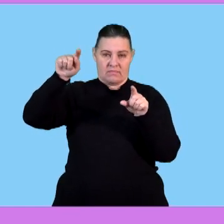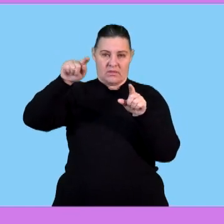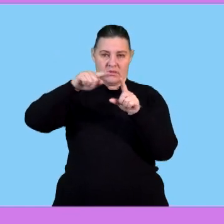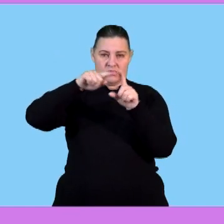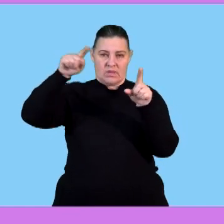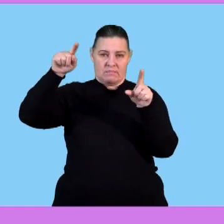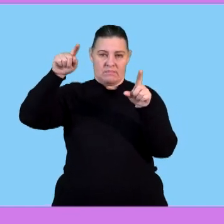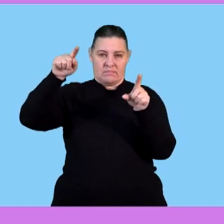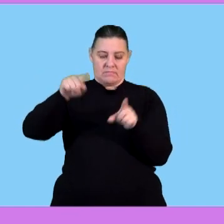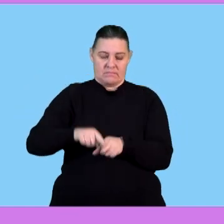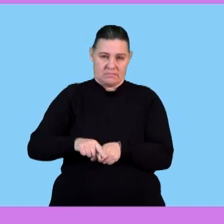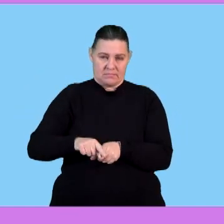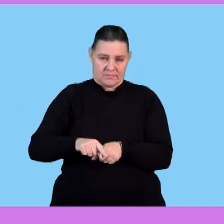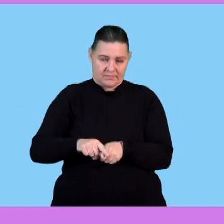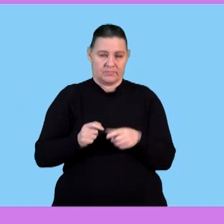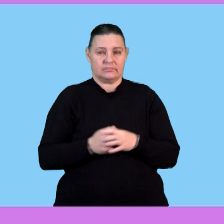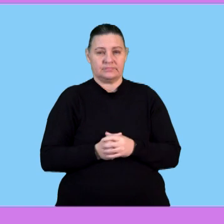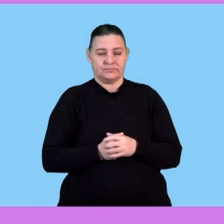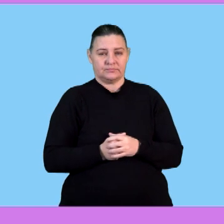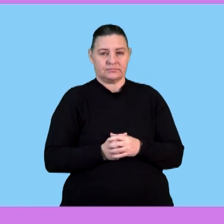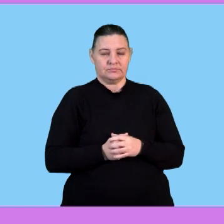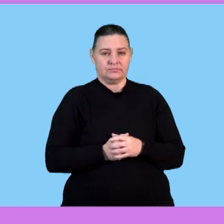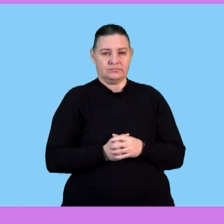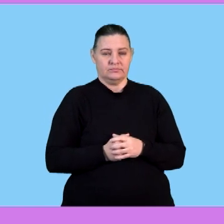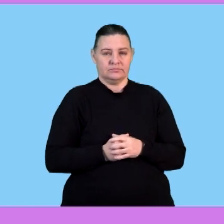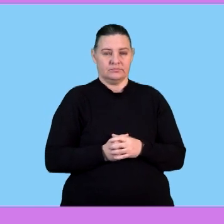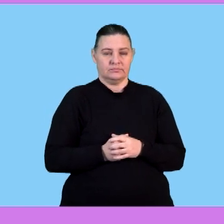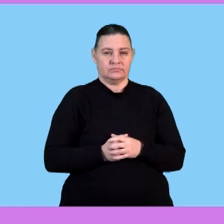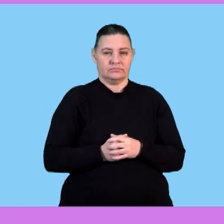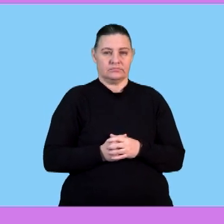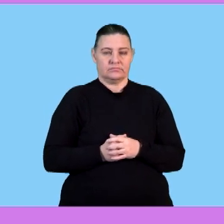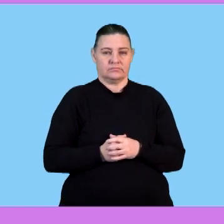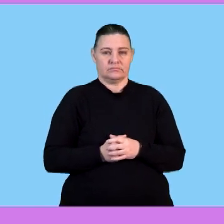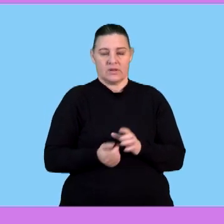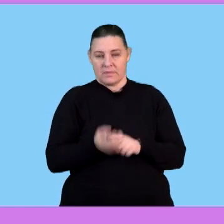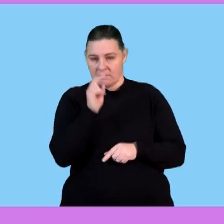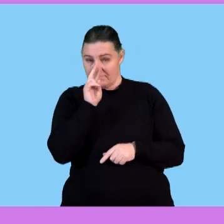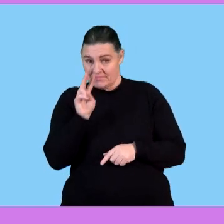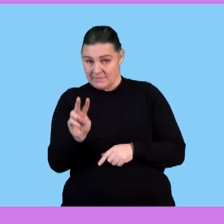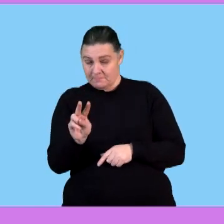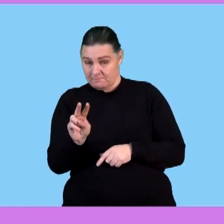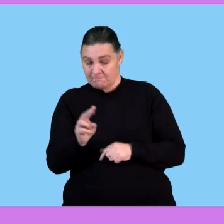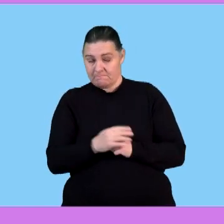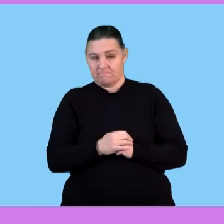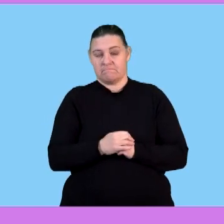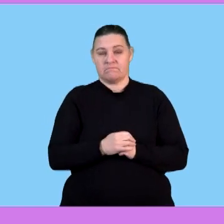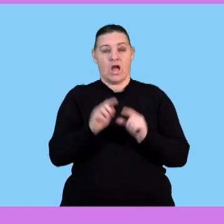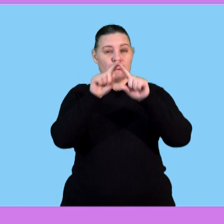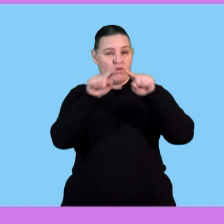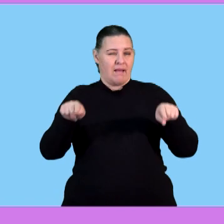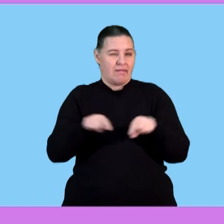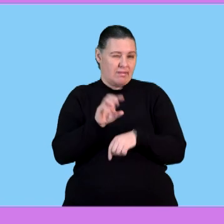the perimeter of the shape. We just mark it off in red so we can see where the